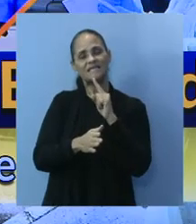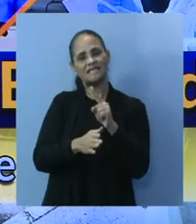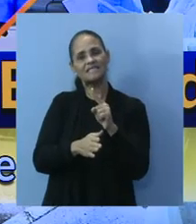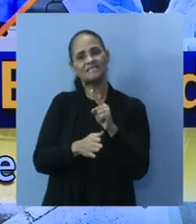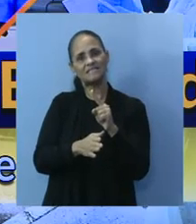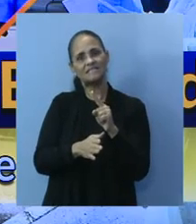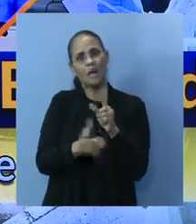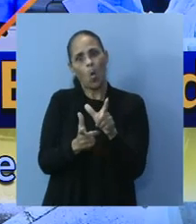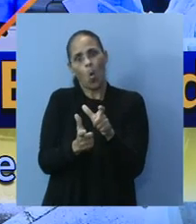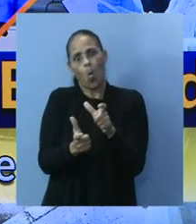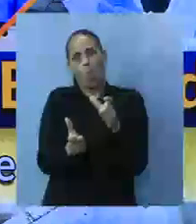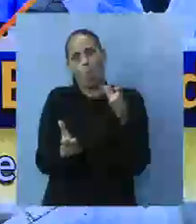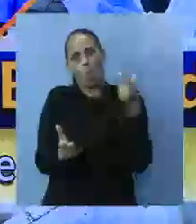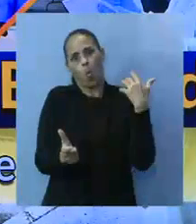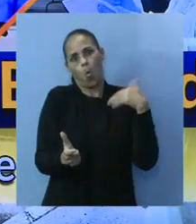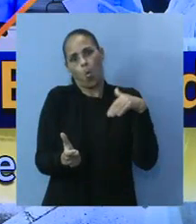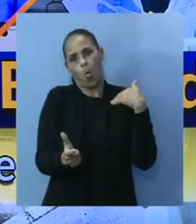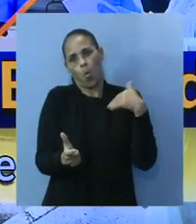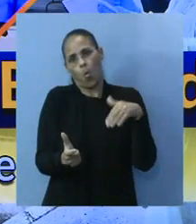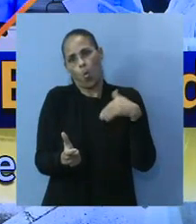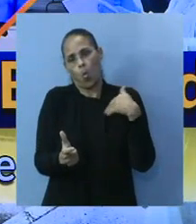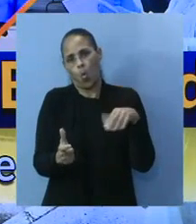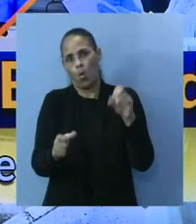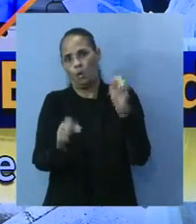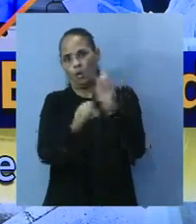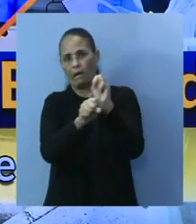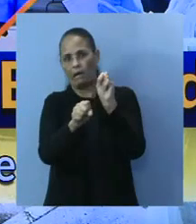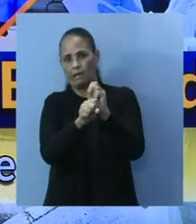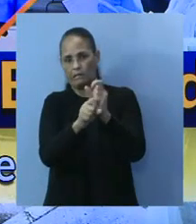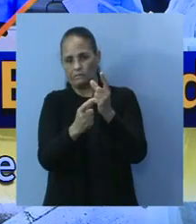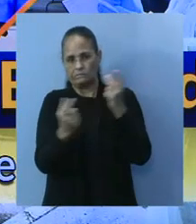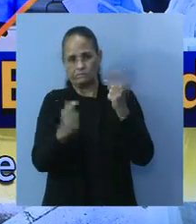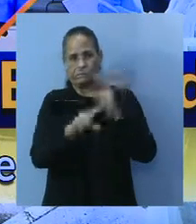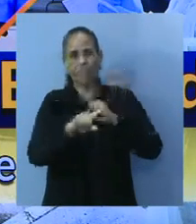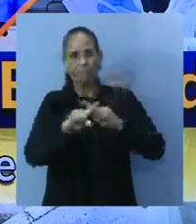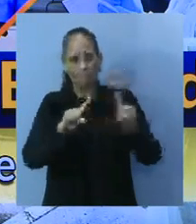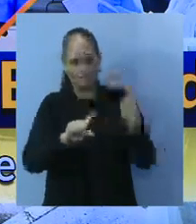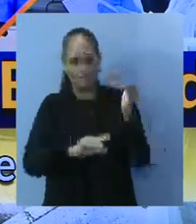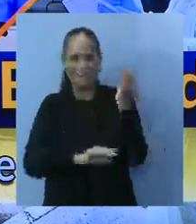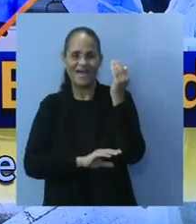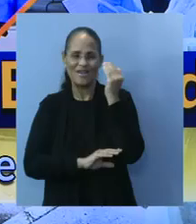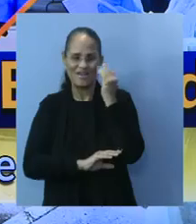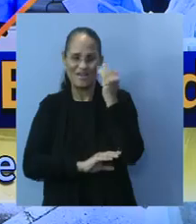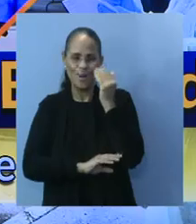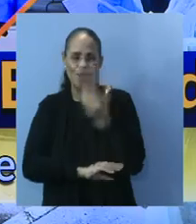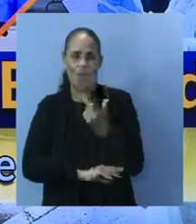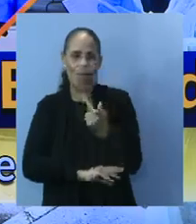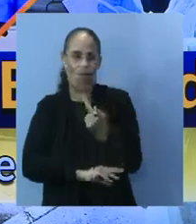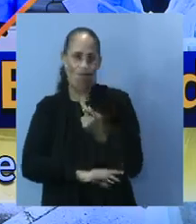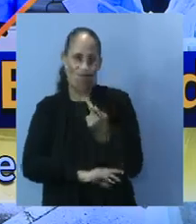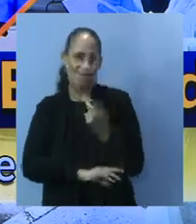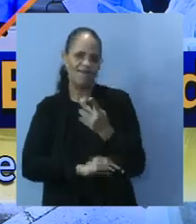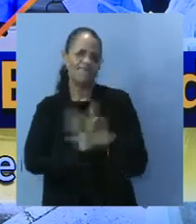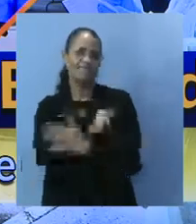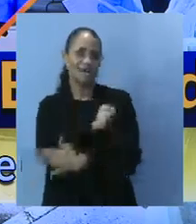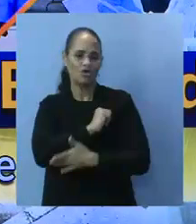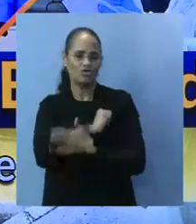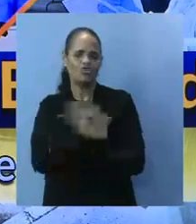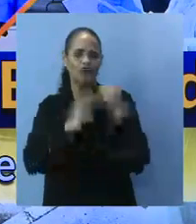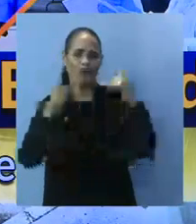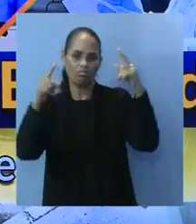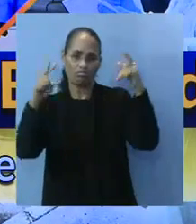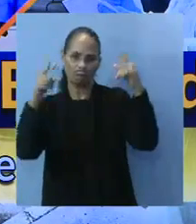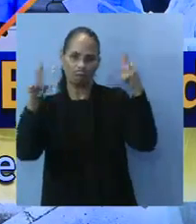absolutely massive undertaking, but I have no doubt that we as a country can achieve it, as we've achieved many